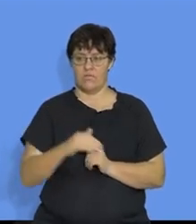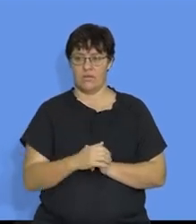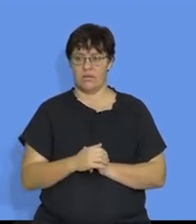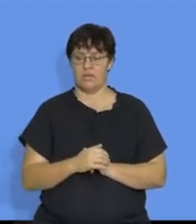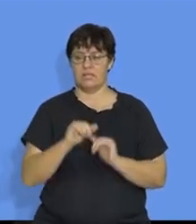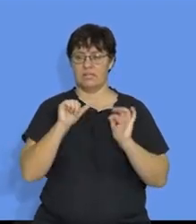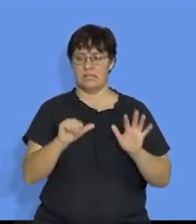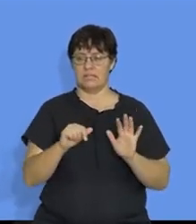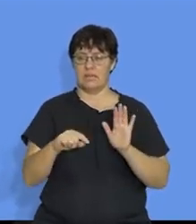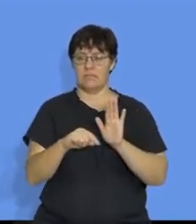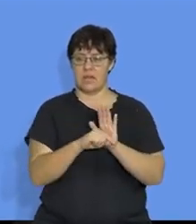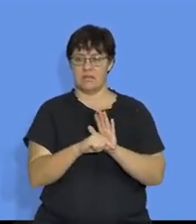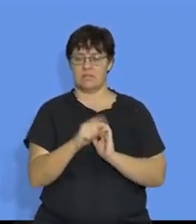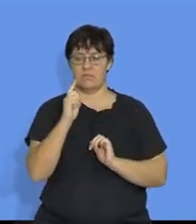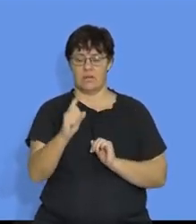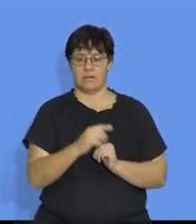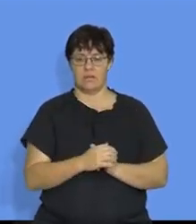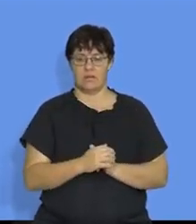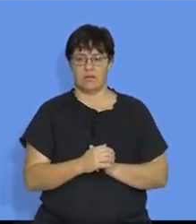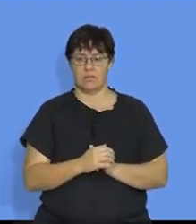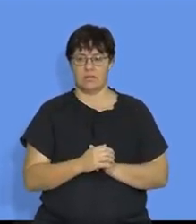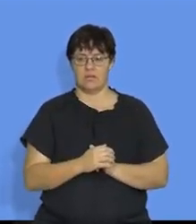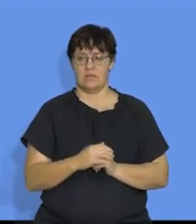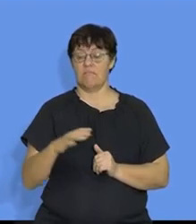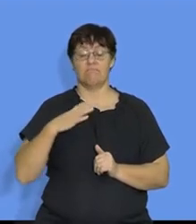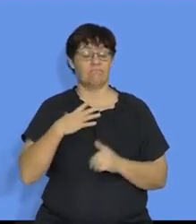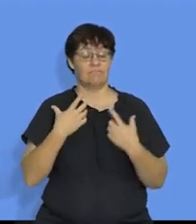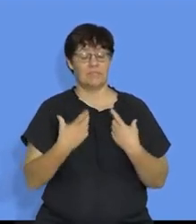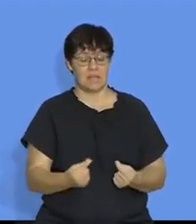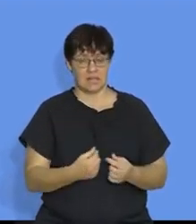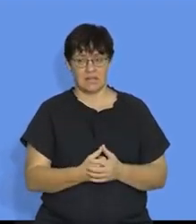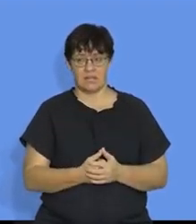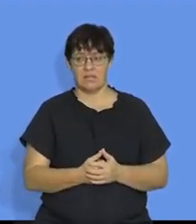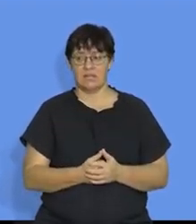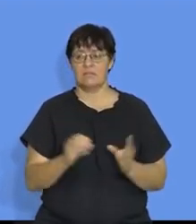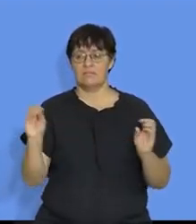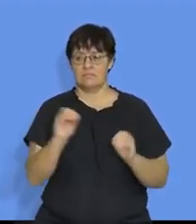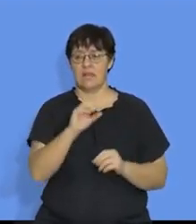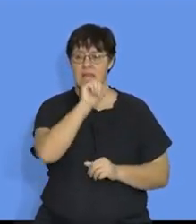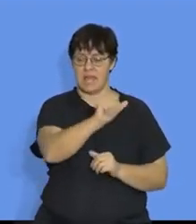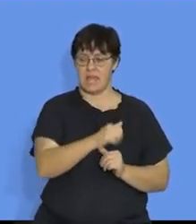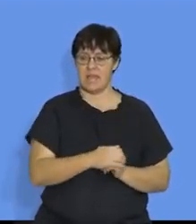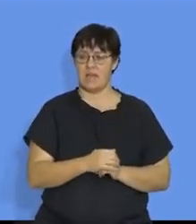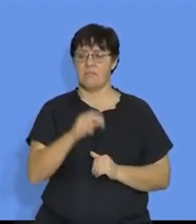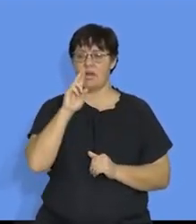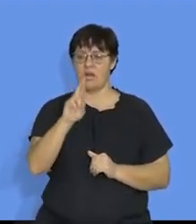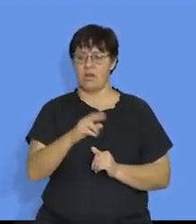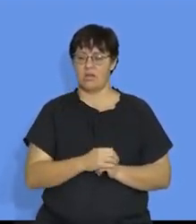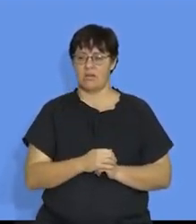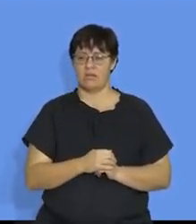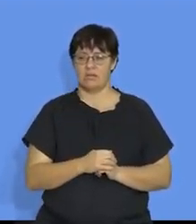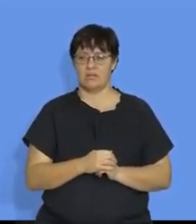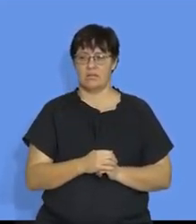over 6 minus 1. So all I've done now is I've substituted in my A, my